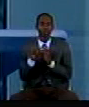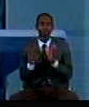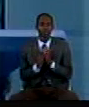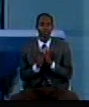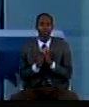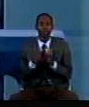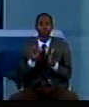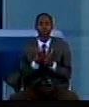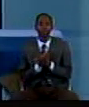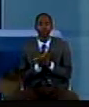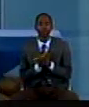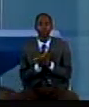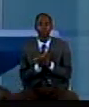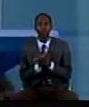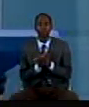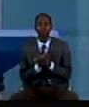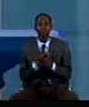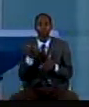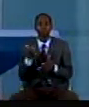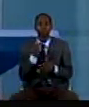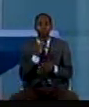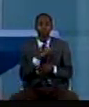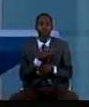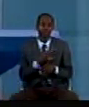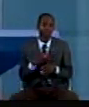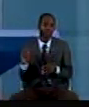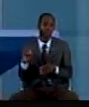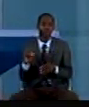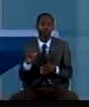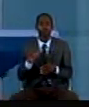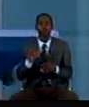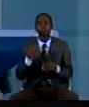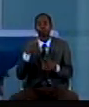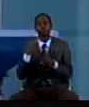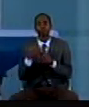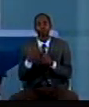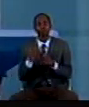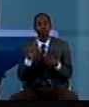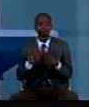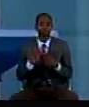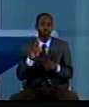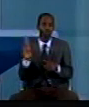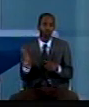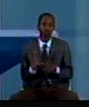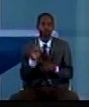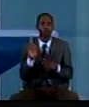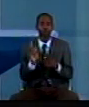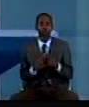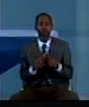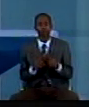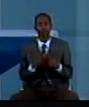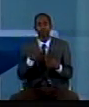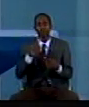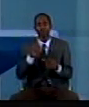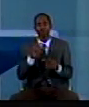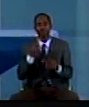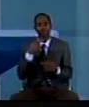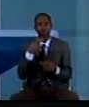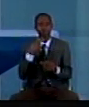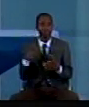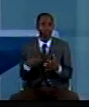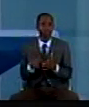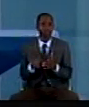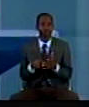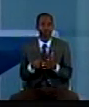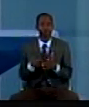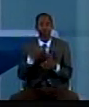there is no single adjective for us to use to quantify our thanks for what God